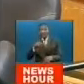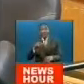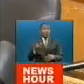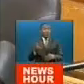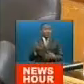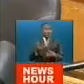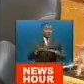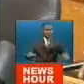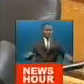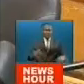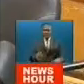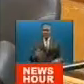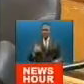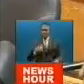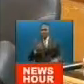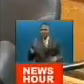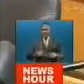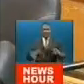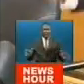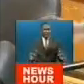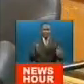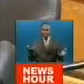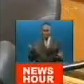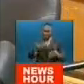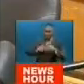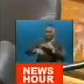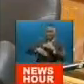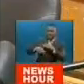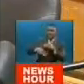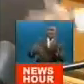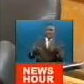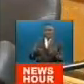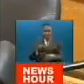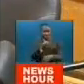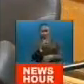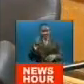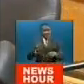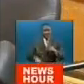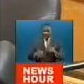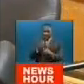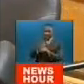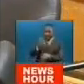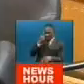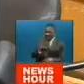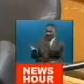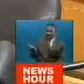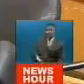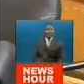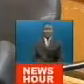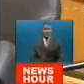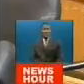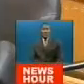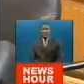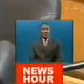We cannot encourage people who choose to have plenty of children but know that they cannot afford them. But that is the criteria that is